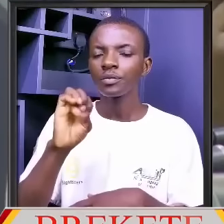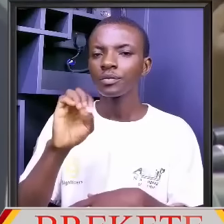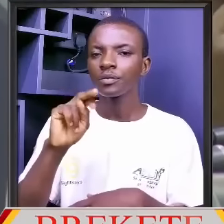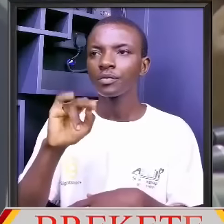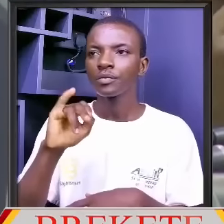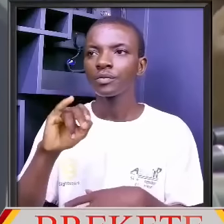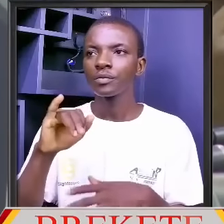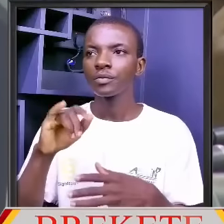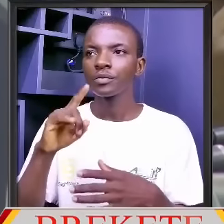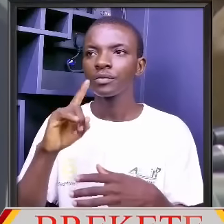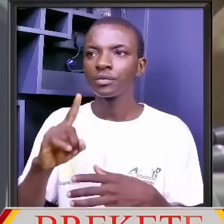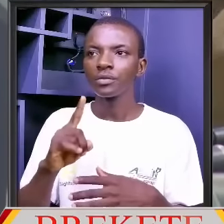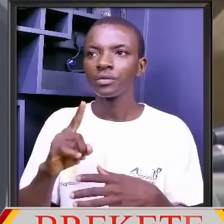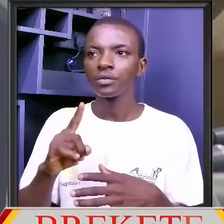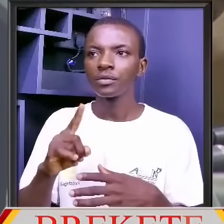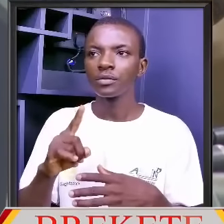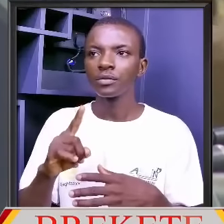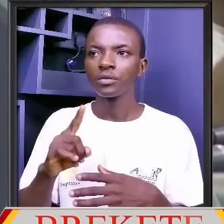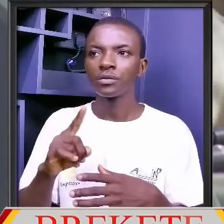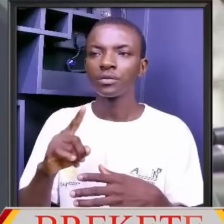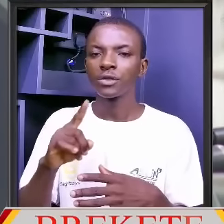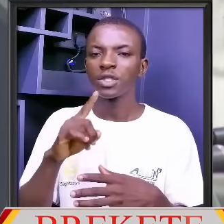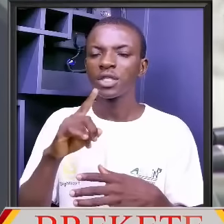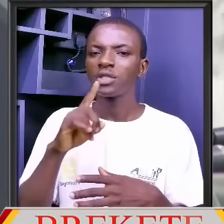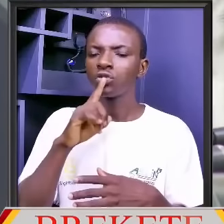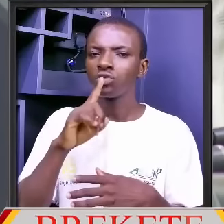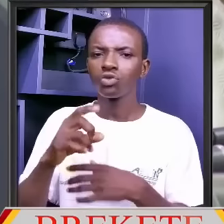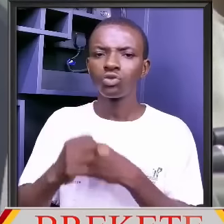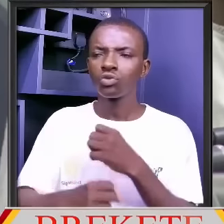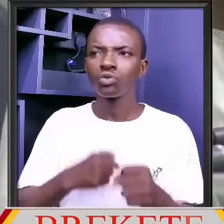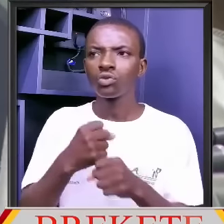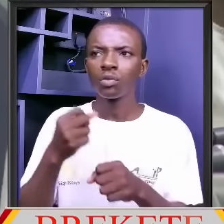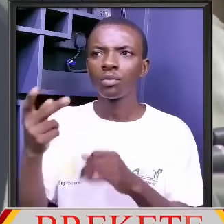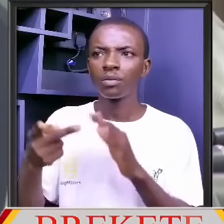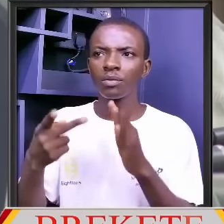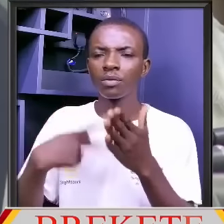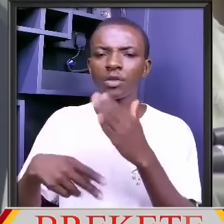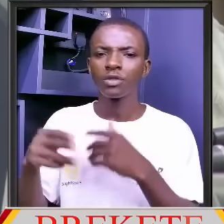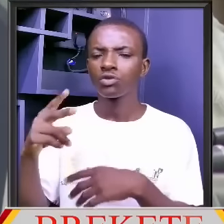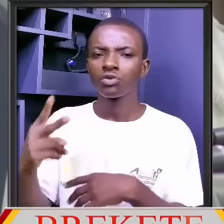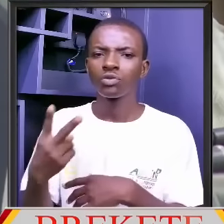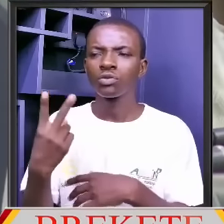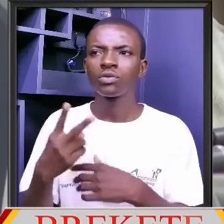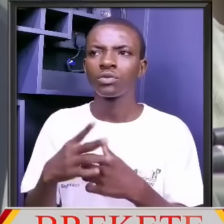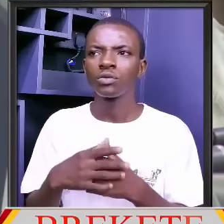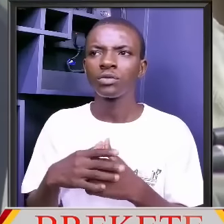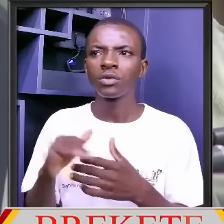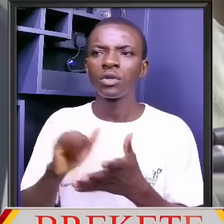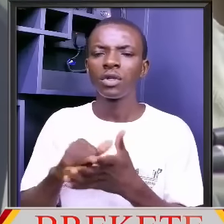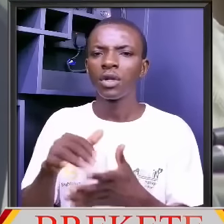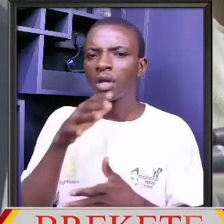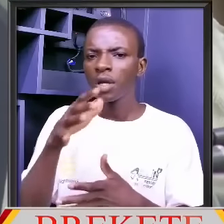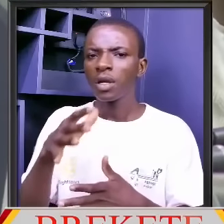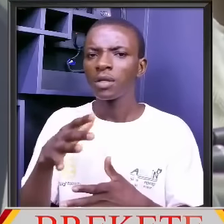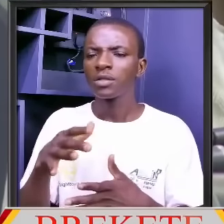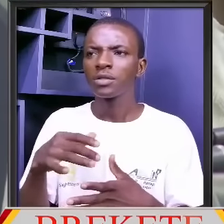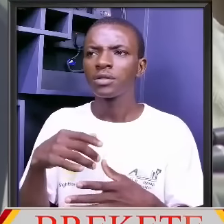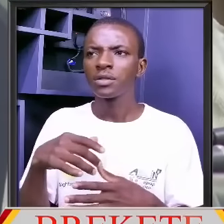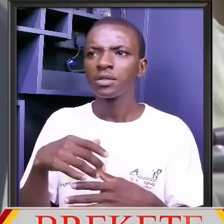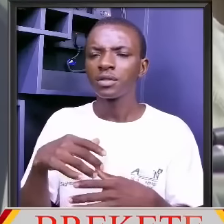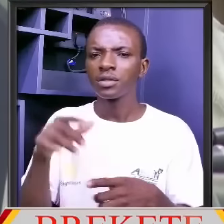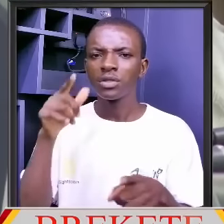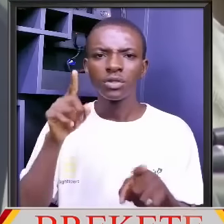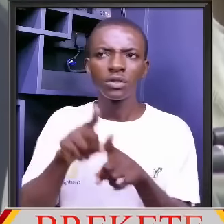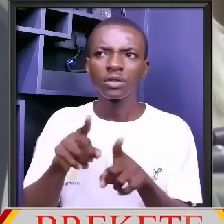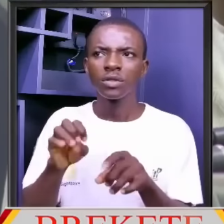Now there for really see better suffer. Part two. Ah. That's my grandmama's sister. So she